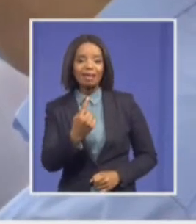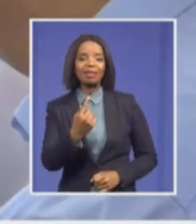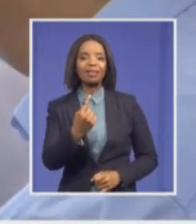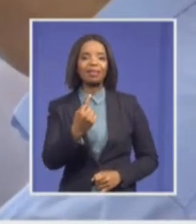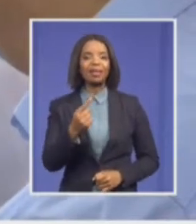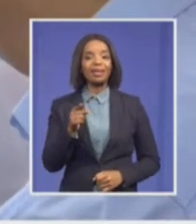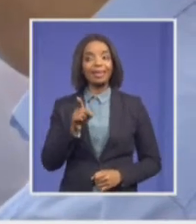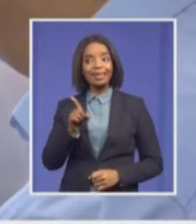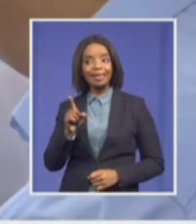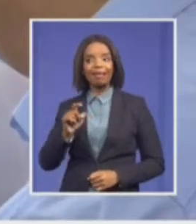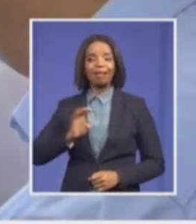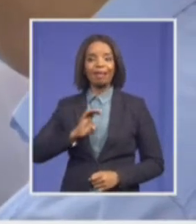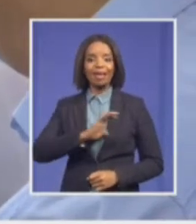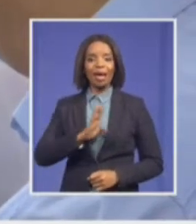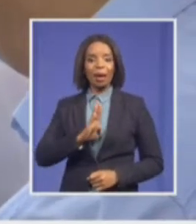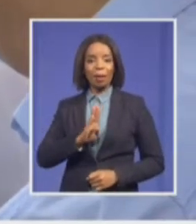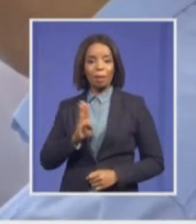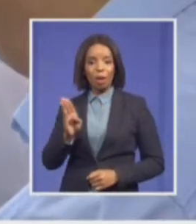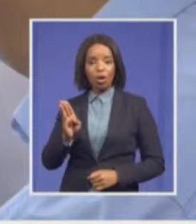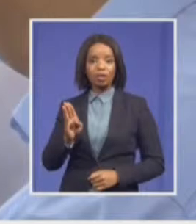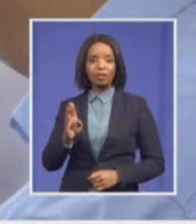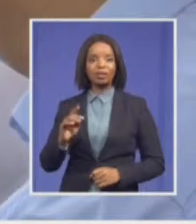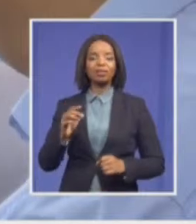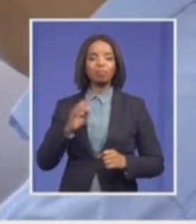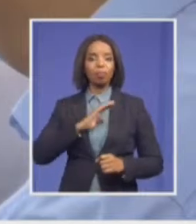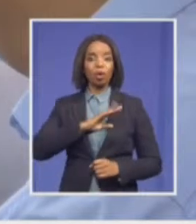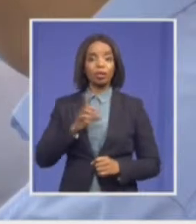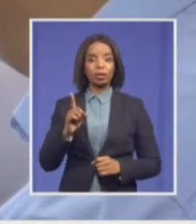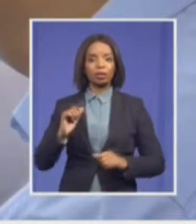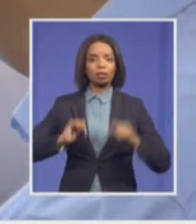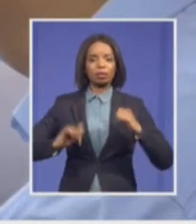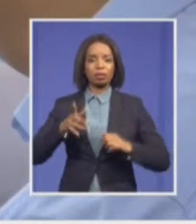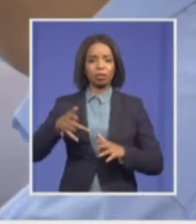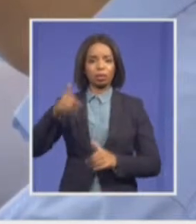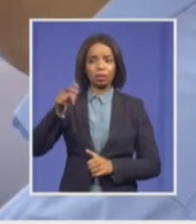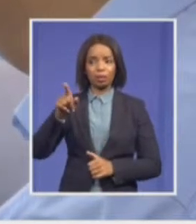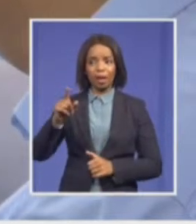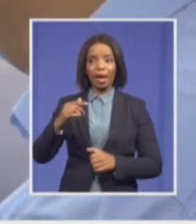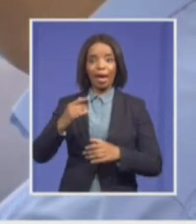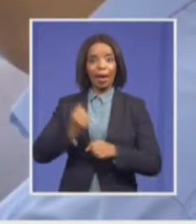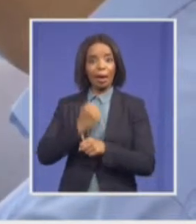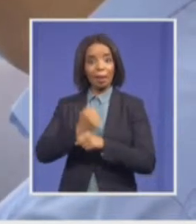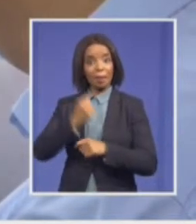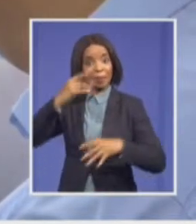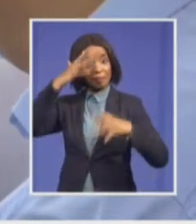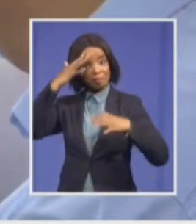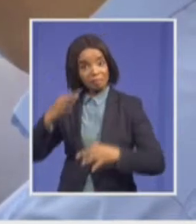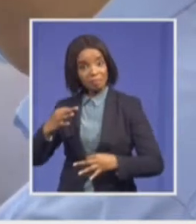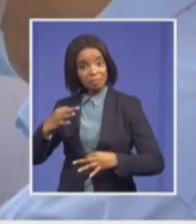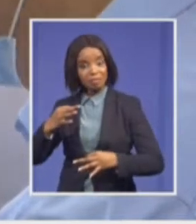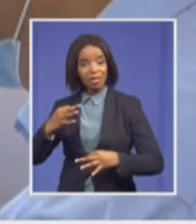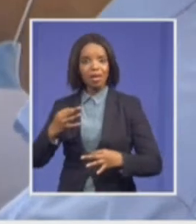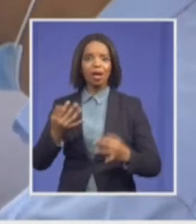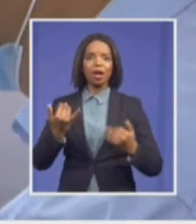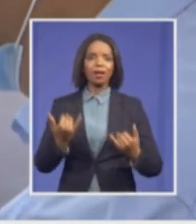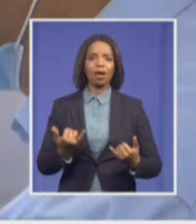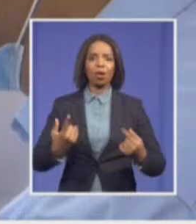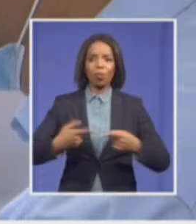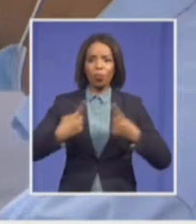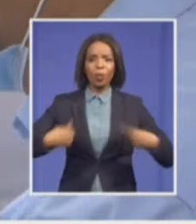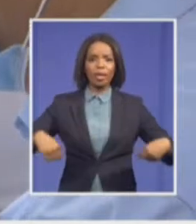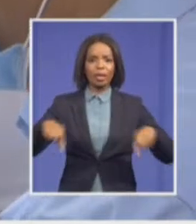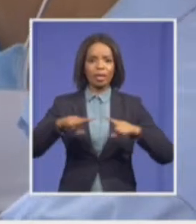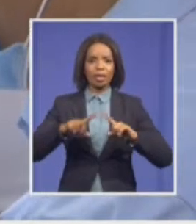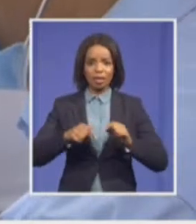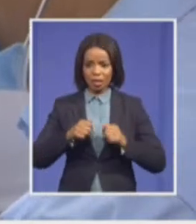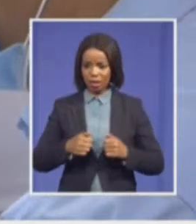board takes a decision, it becomes a resolution. And for us to sit here and hear that the majority of an unnamed board doesn't